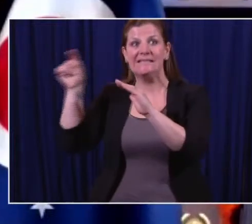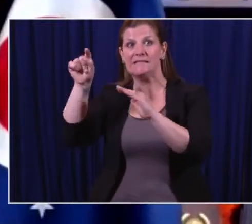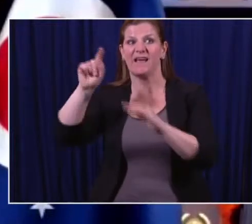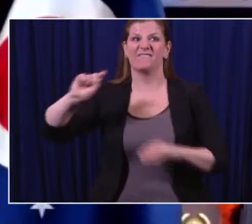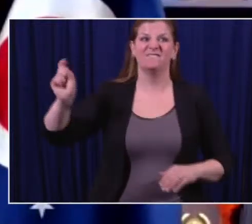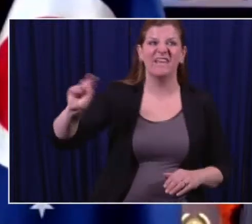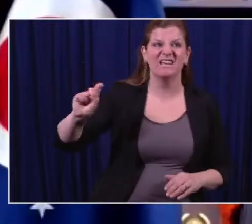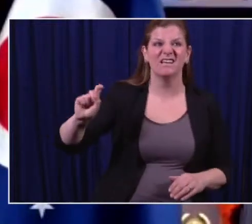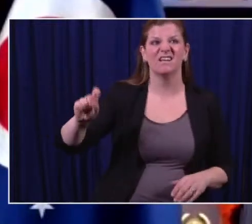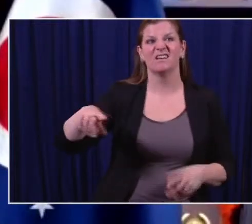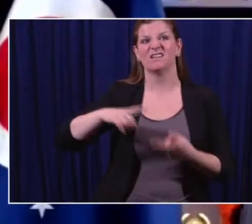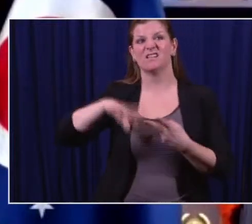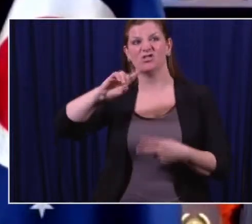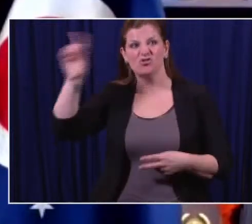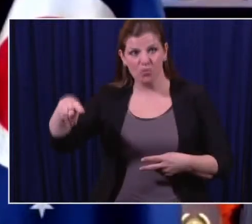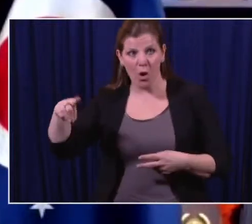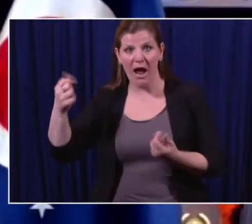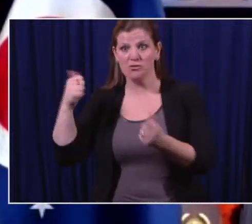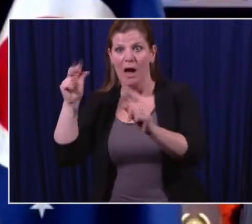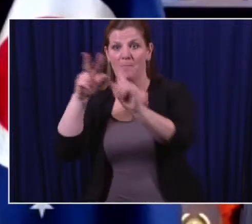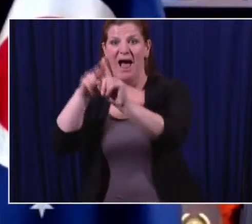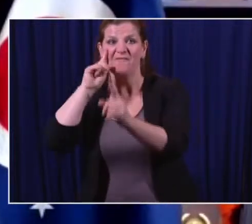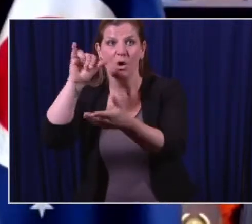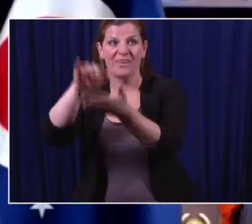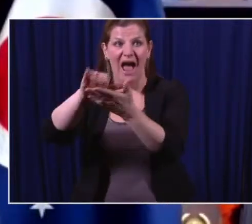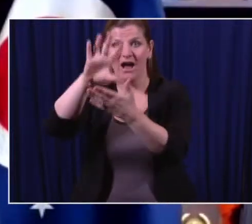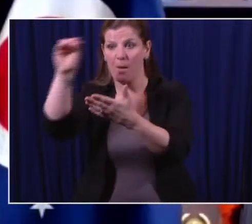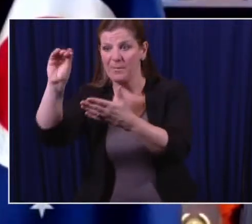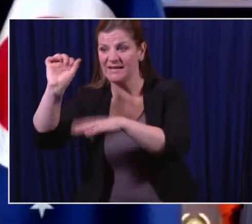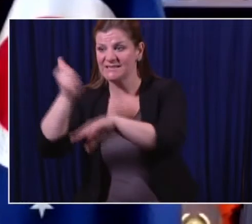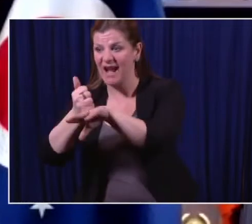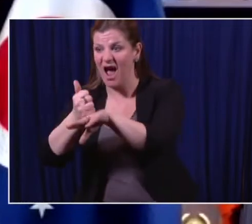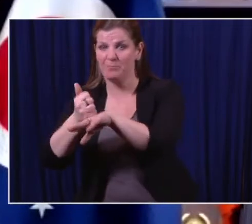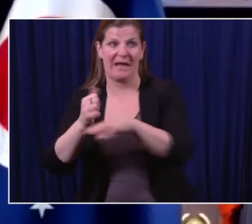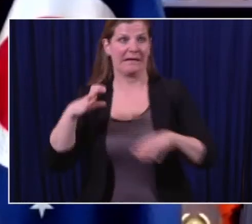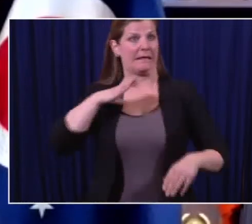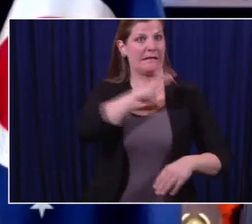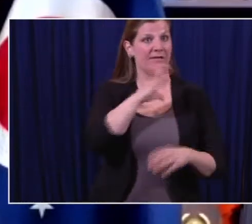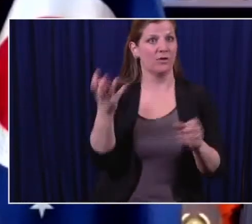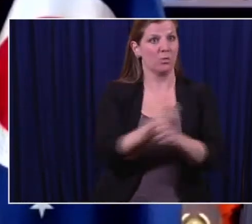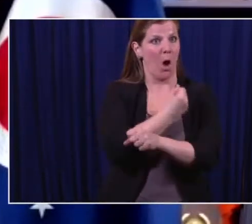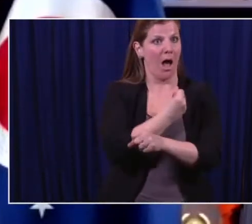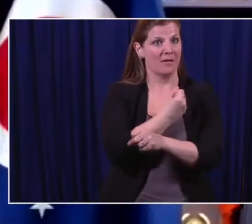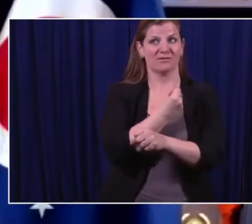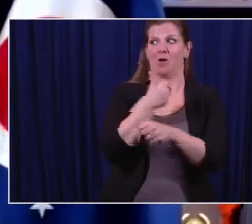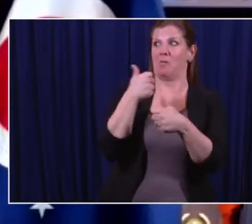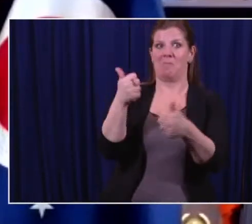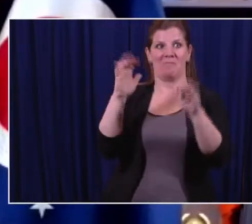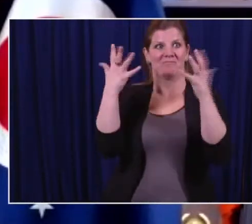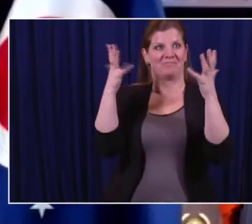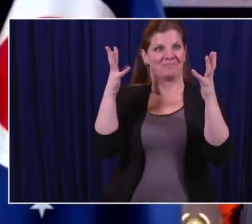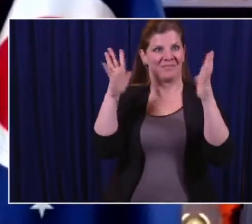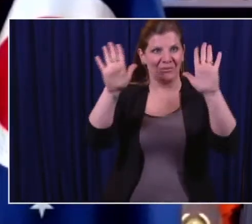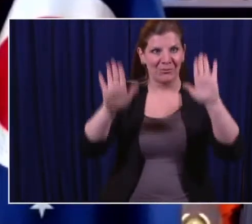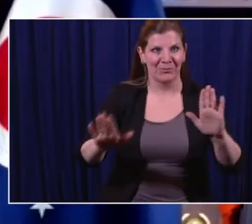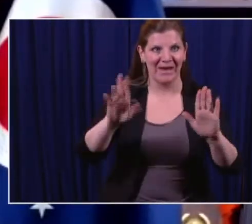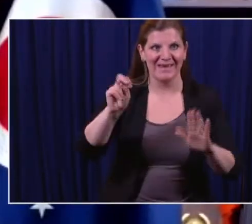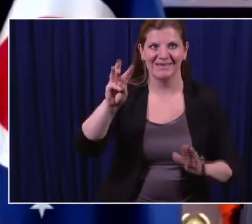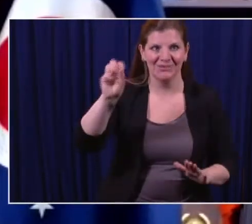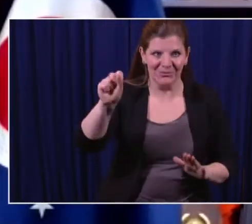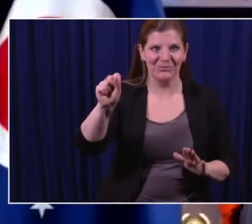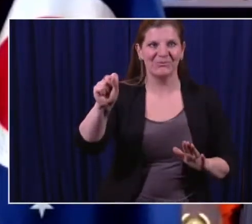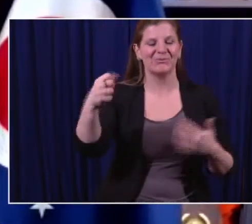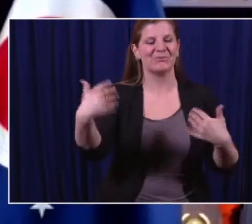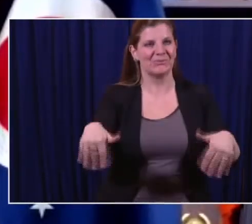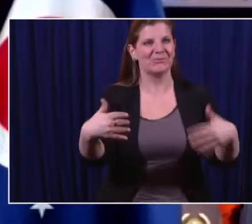Detroit, for these jobs. So that was great news. Great news coming today.